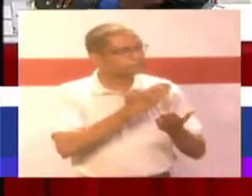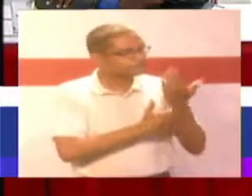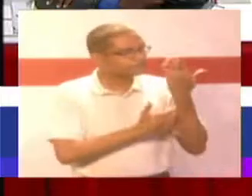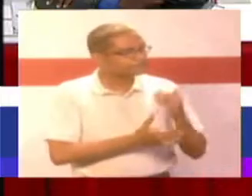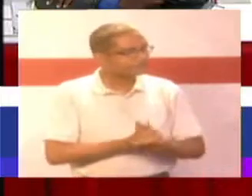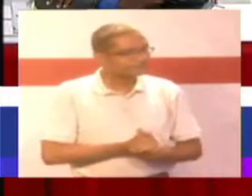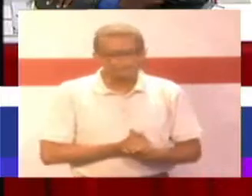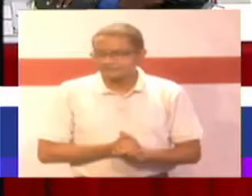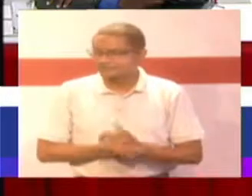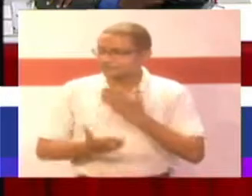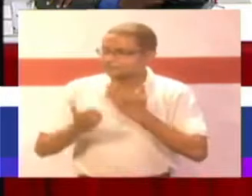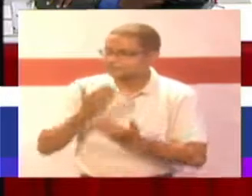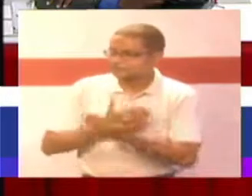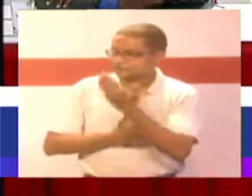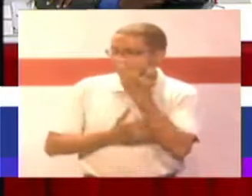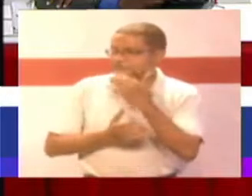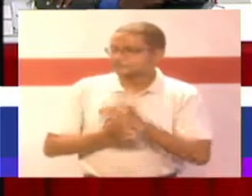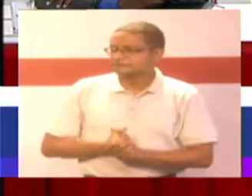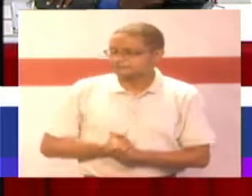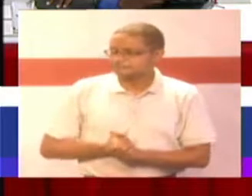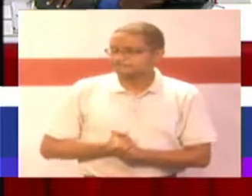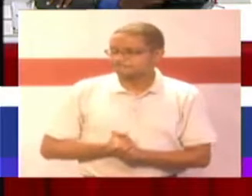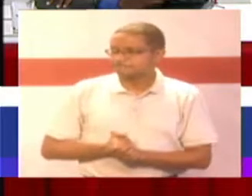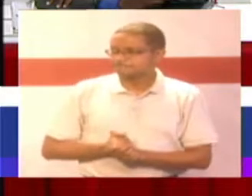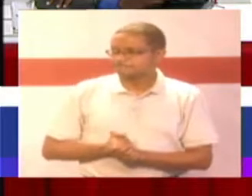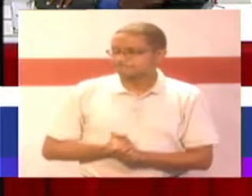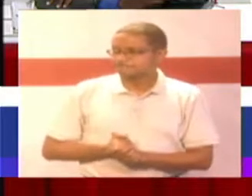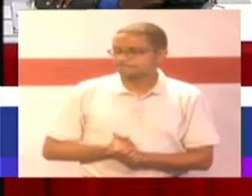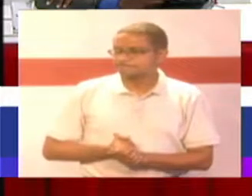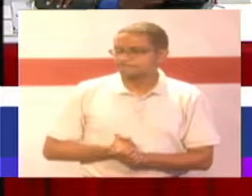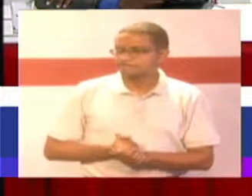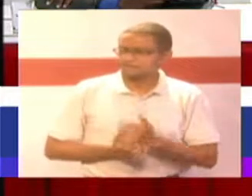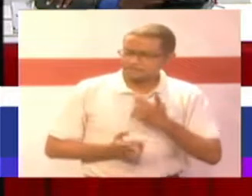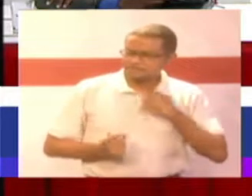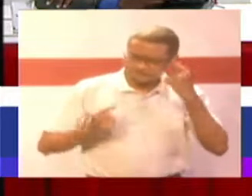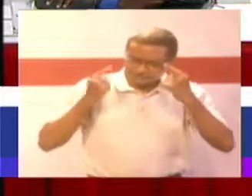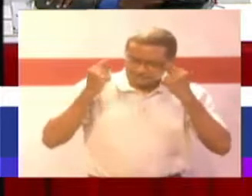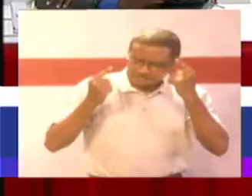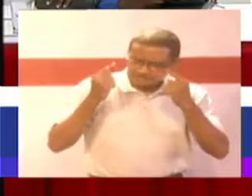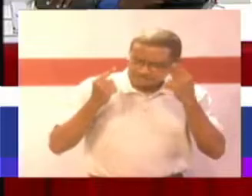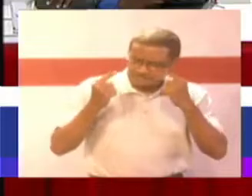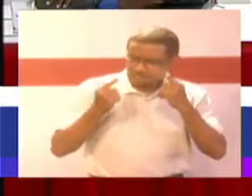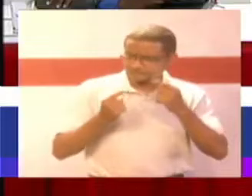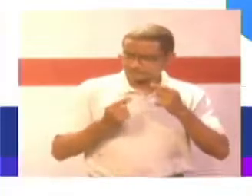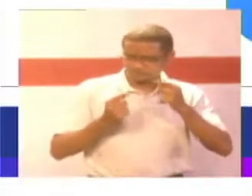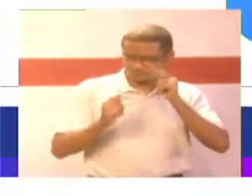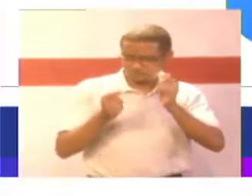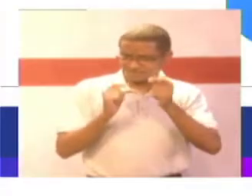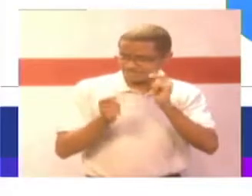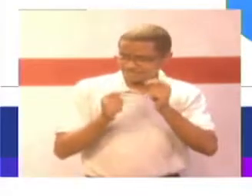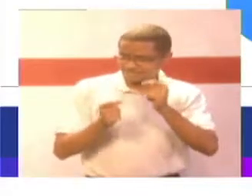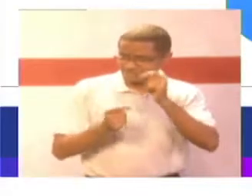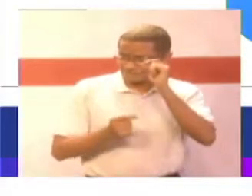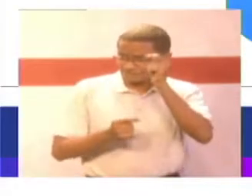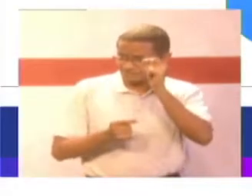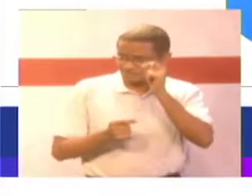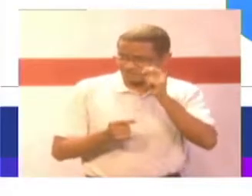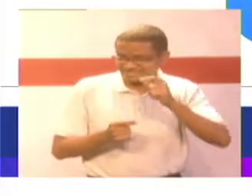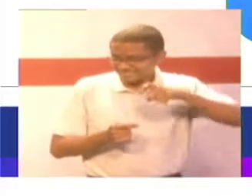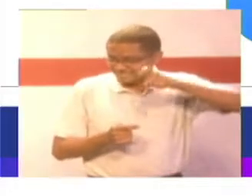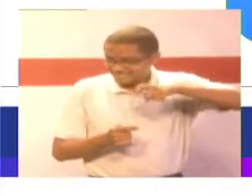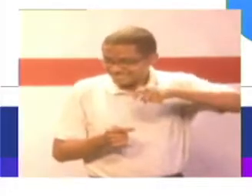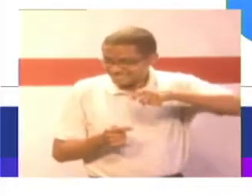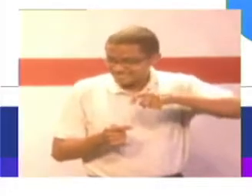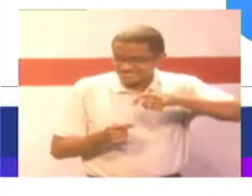Good morning, Natalie Singh, Caribbean Lifestyle Communications. I was just wondering, has TNT reached a point where it needs assistance